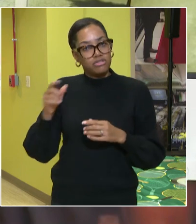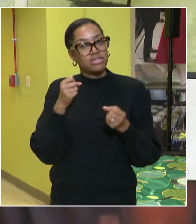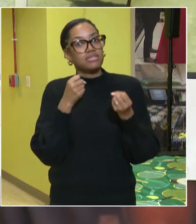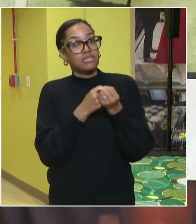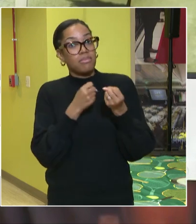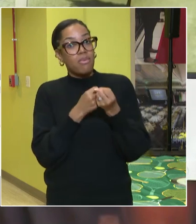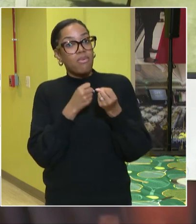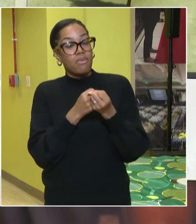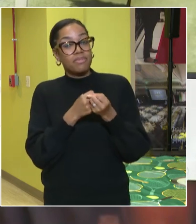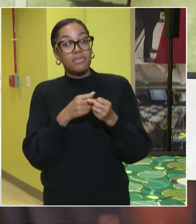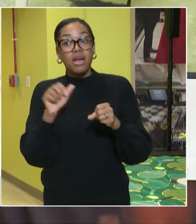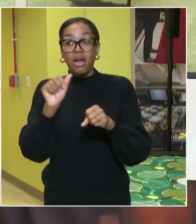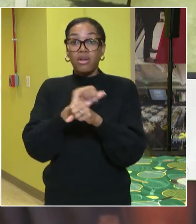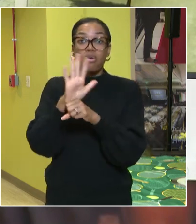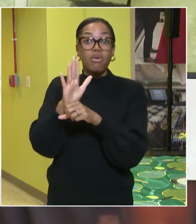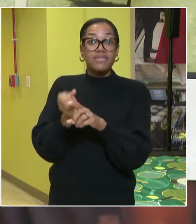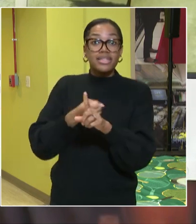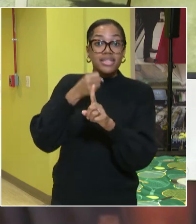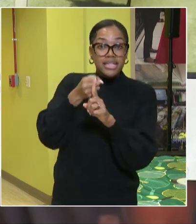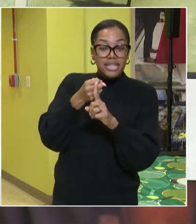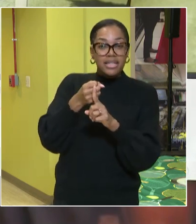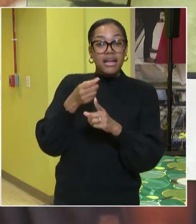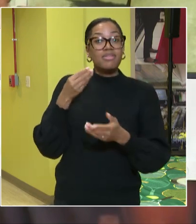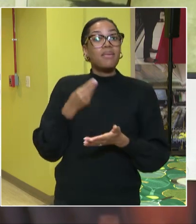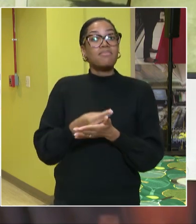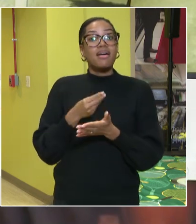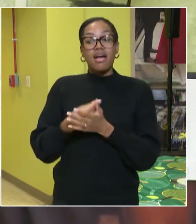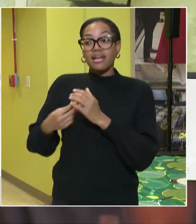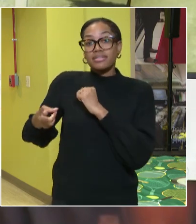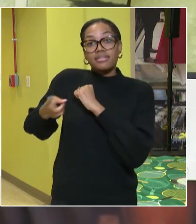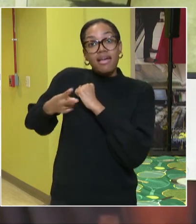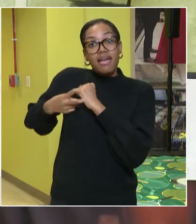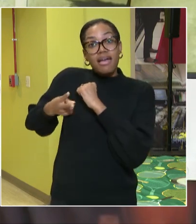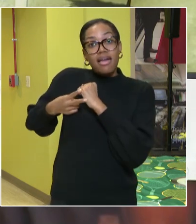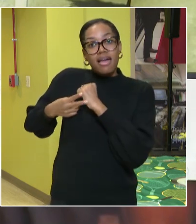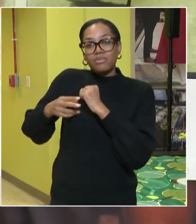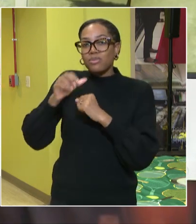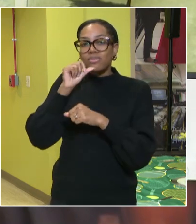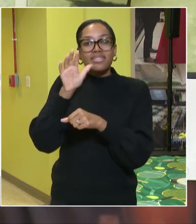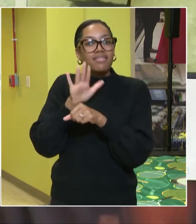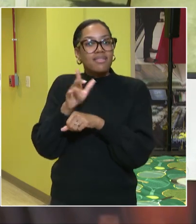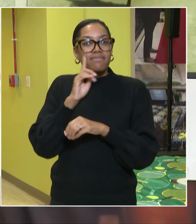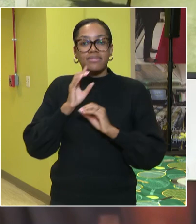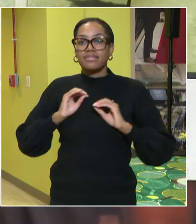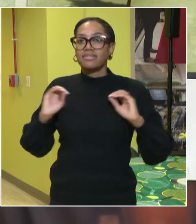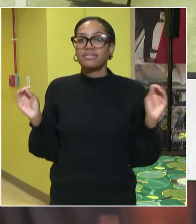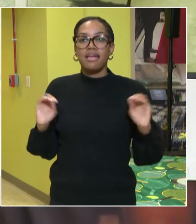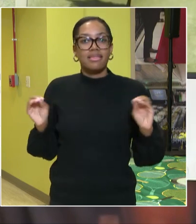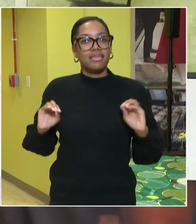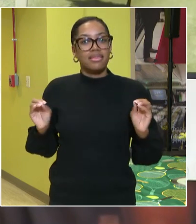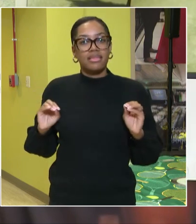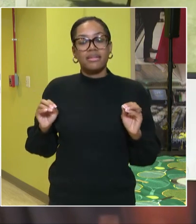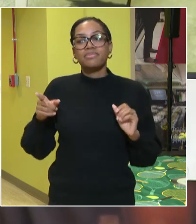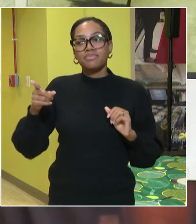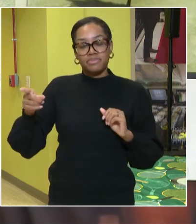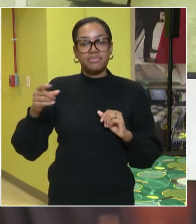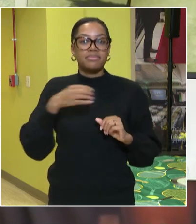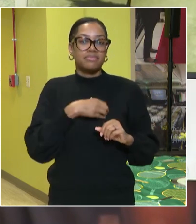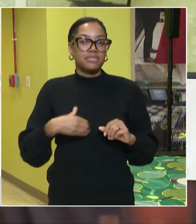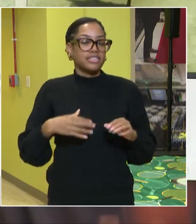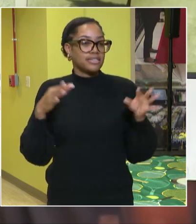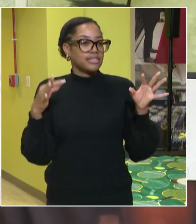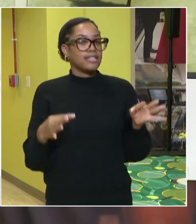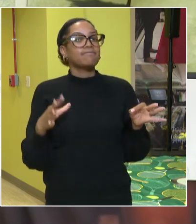COVID hit and the money that we had allotted initially was not enough for anything, then she reallocated